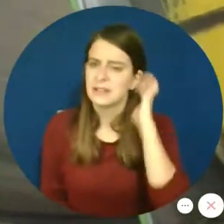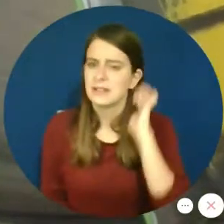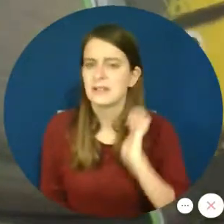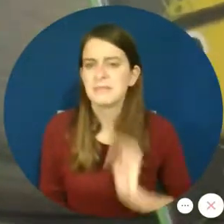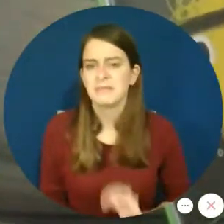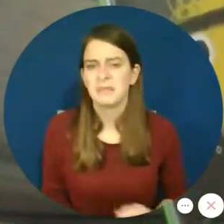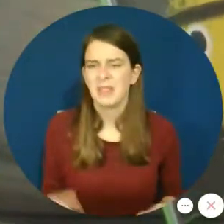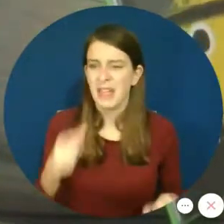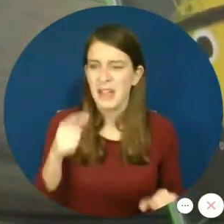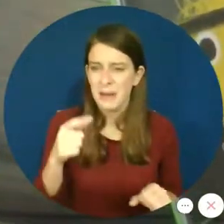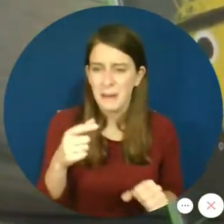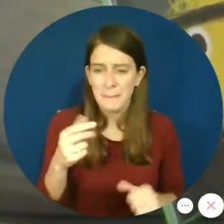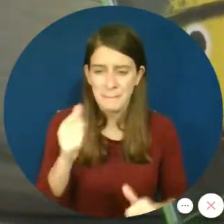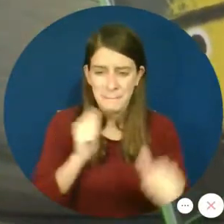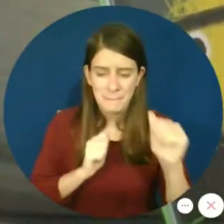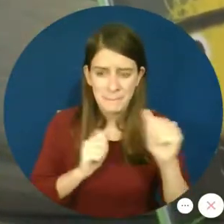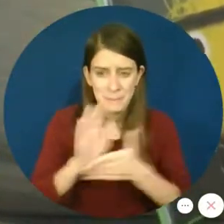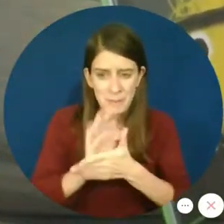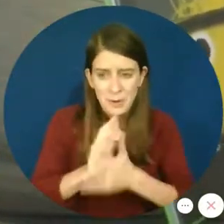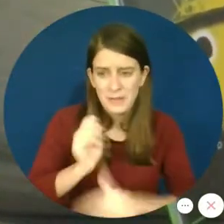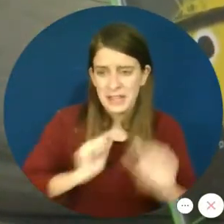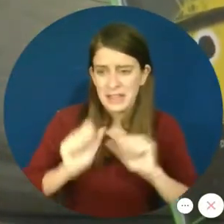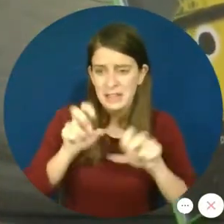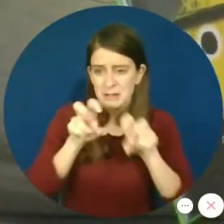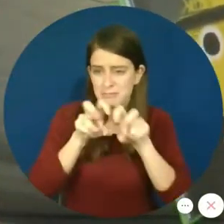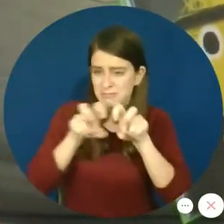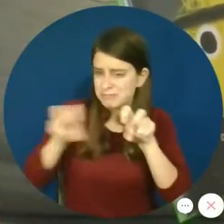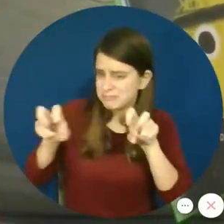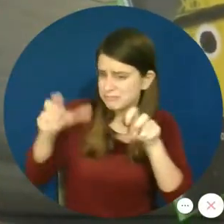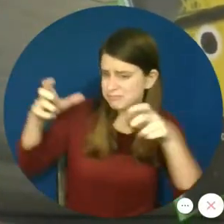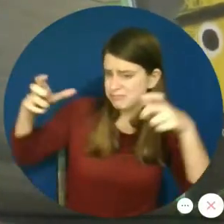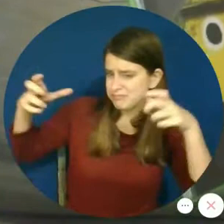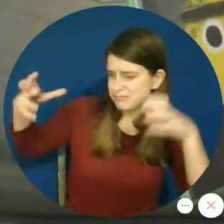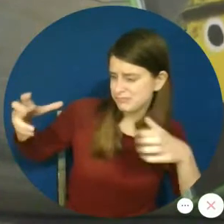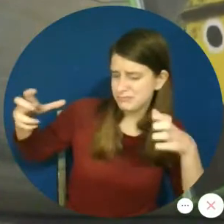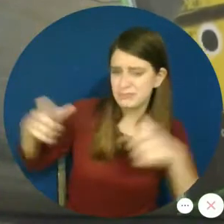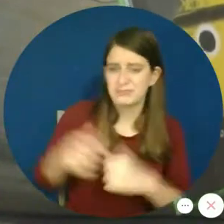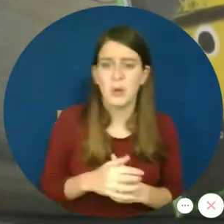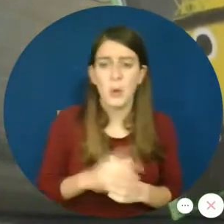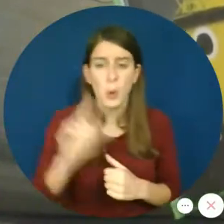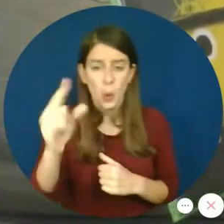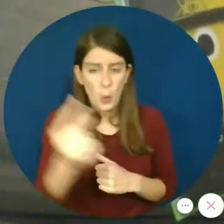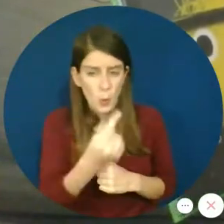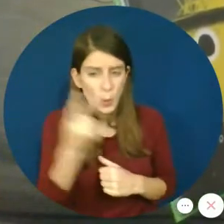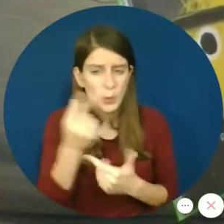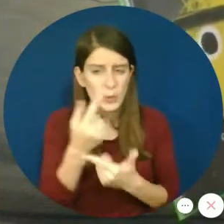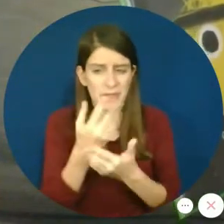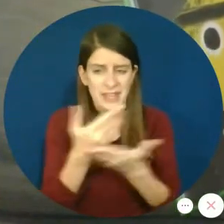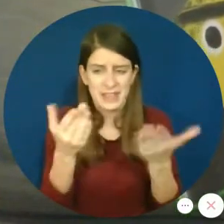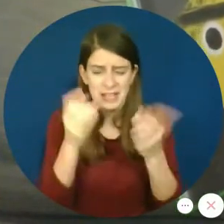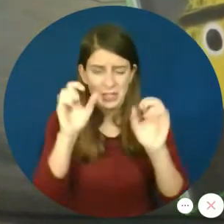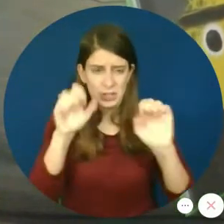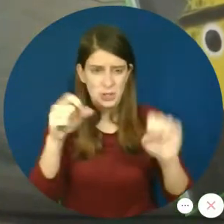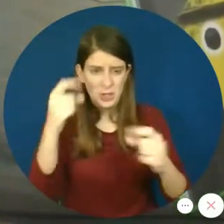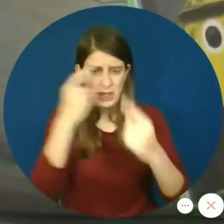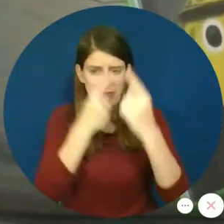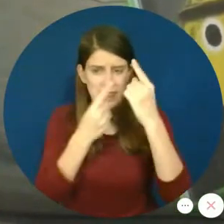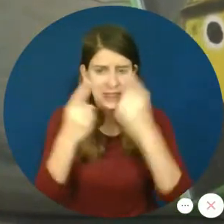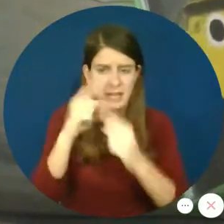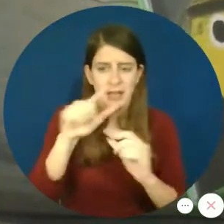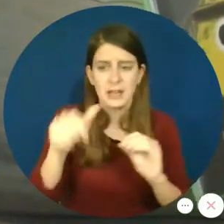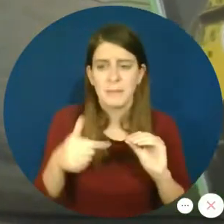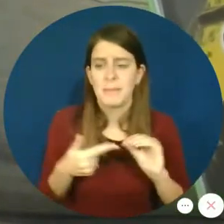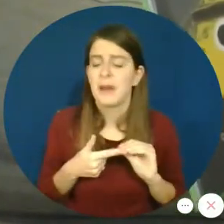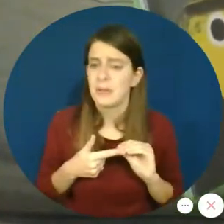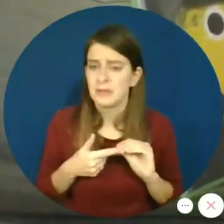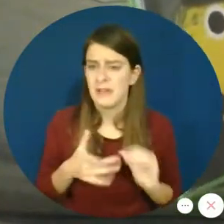And it took up whole rows at the movie theater. The worry became the only thing that Ruby could think about, and it seemed like she